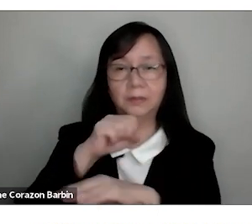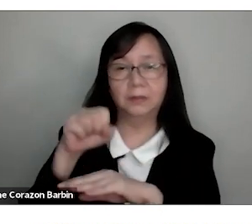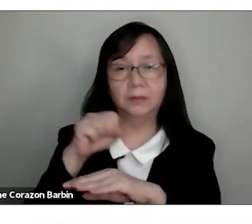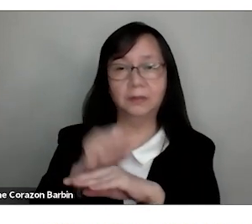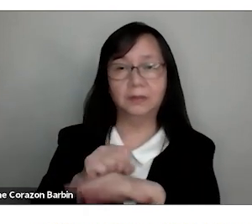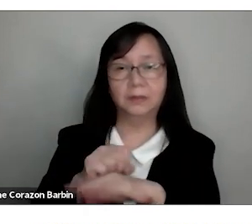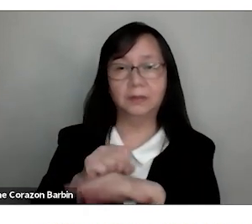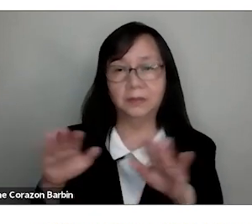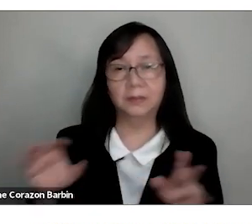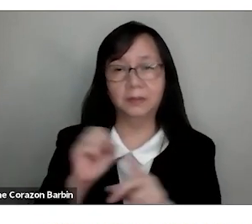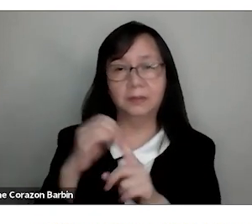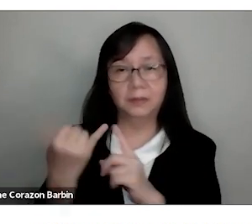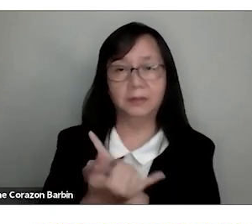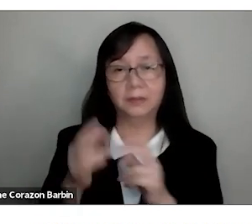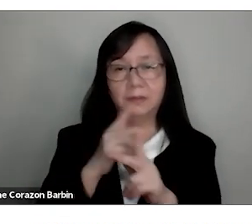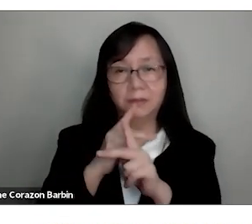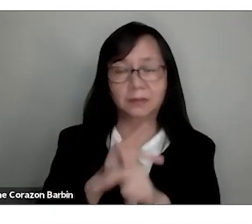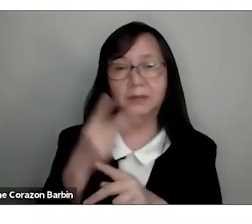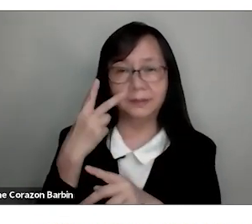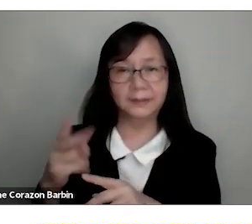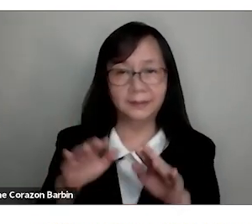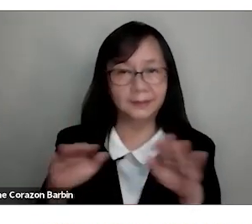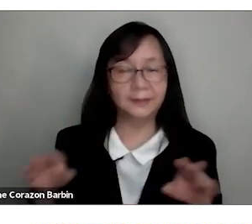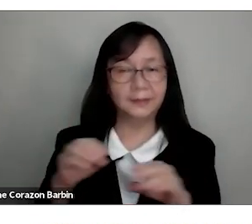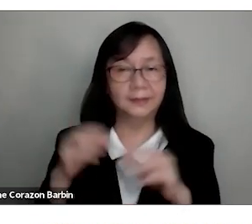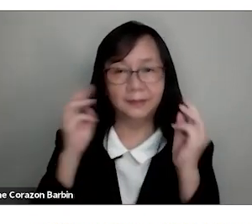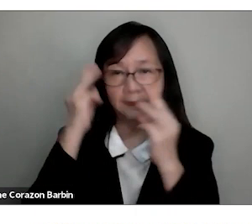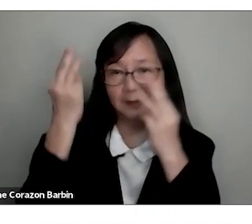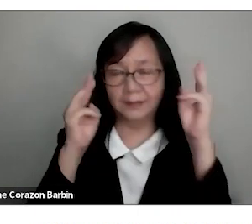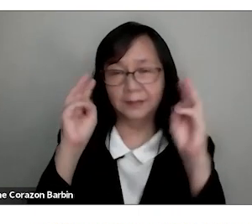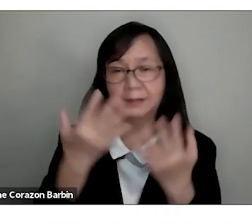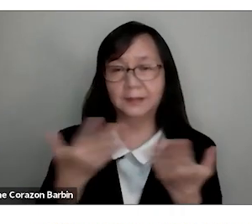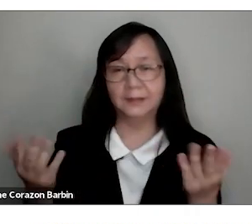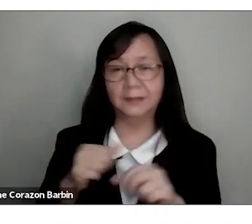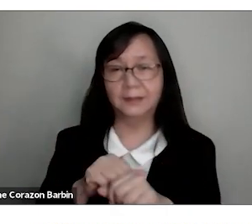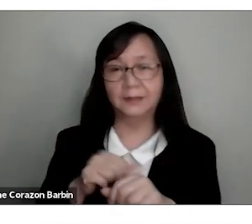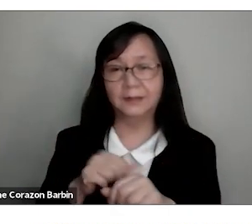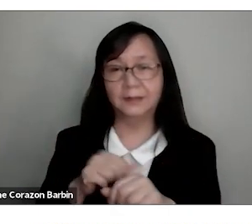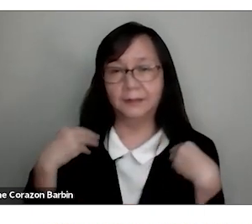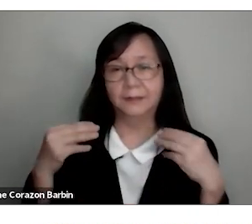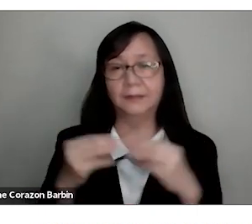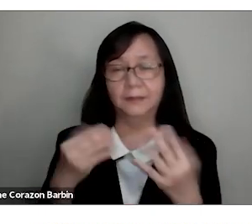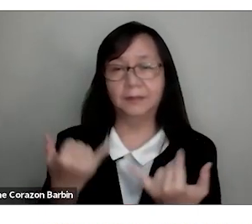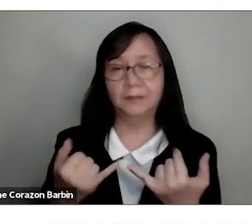Society, Protect and Save the Children in Malaysia, and the members of the technical working group.